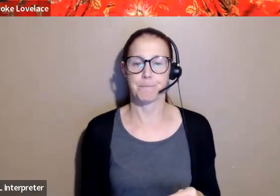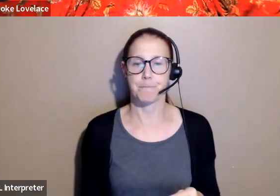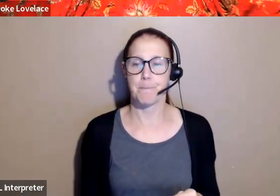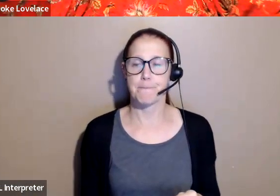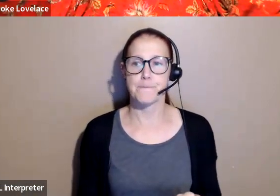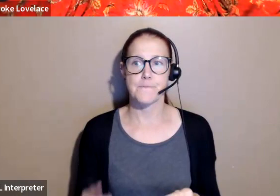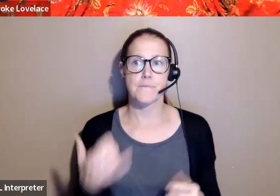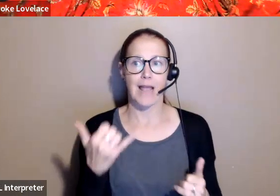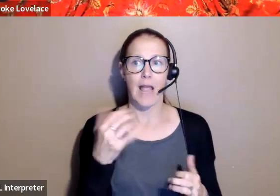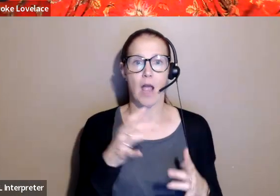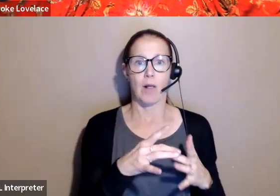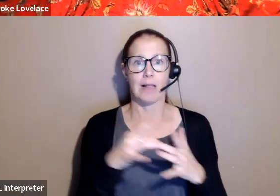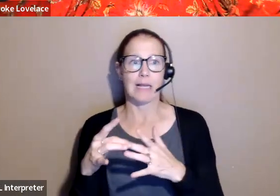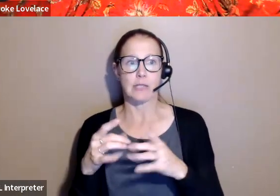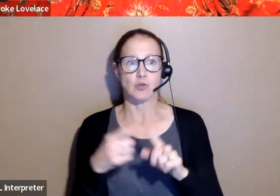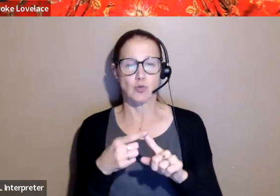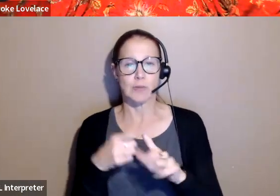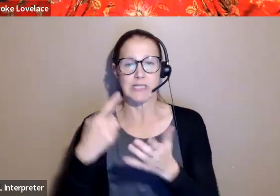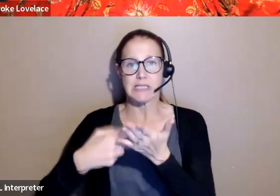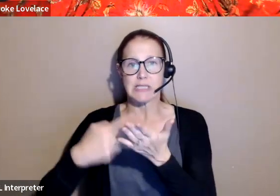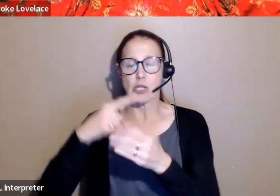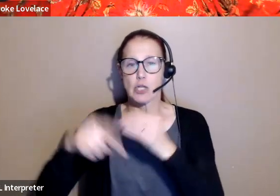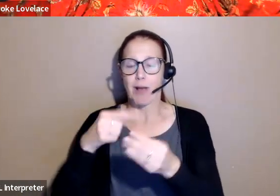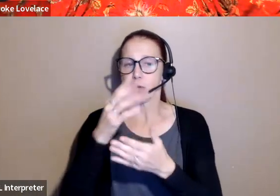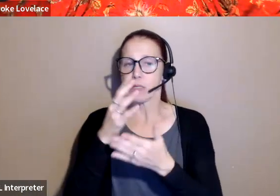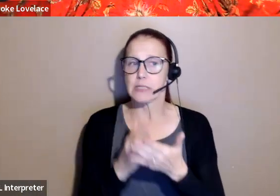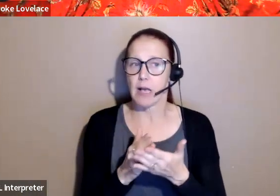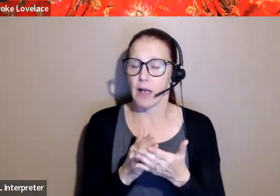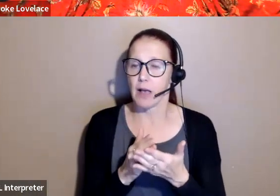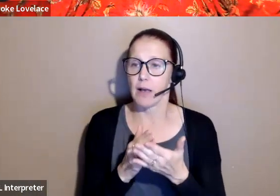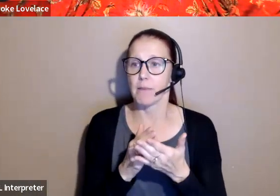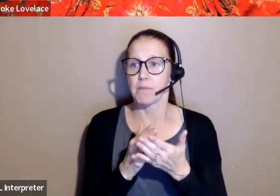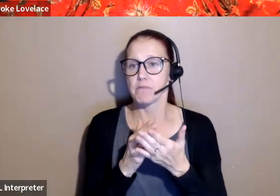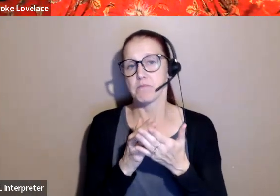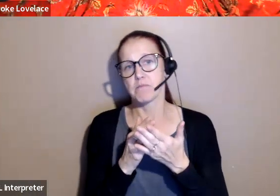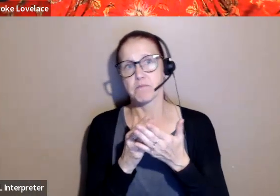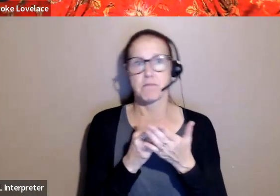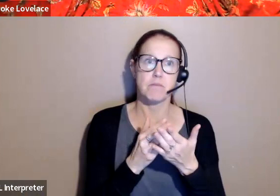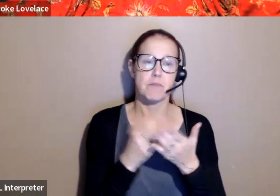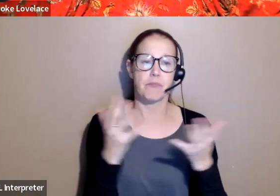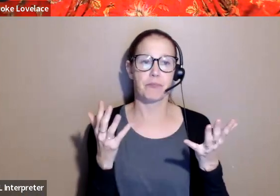that leads us into kind of a discussion about some of the things that are